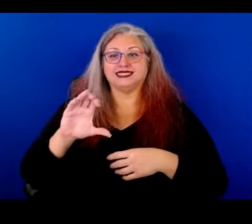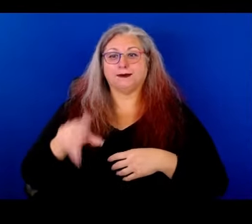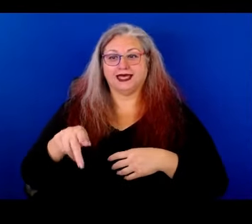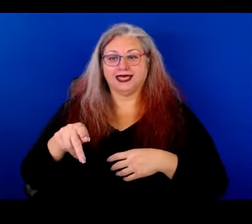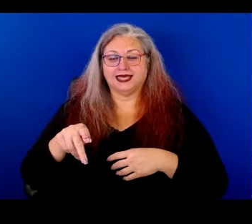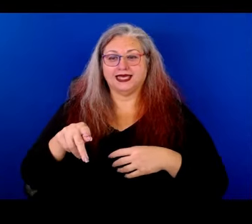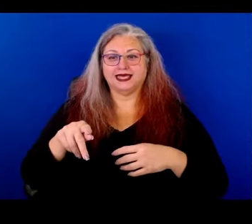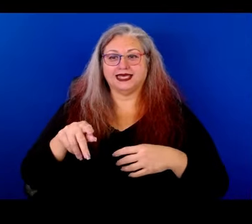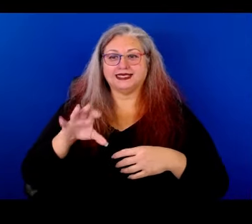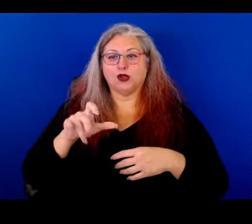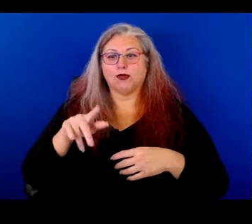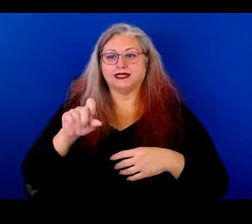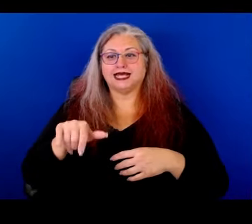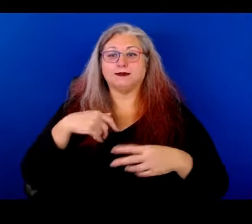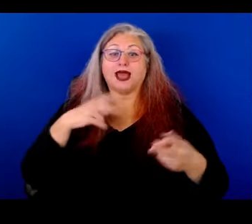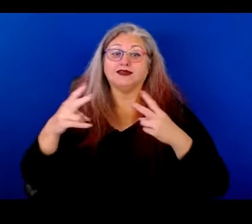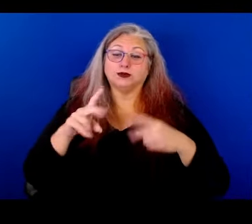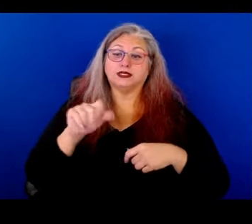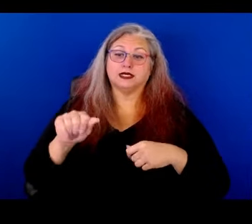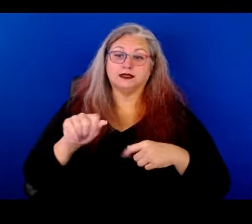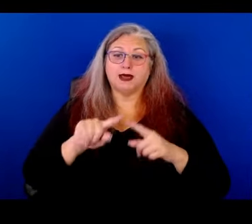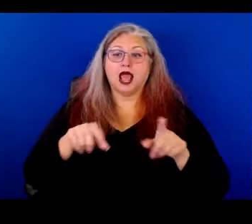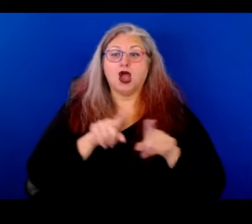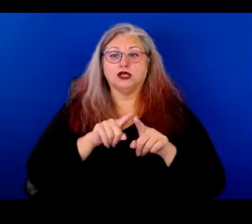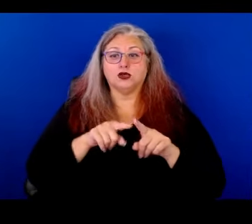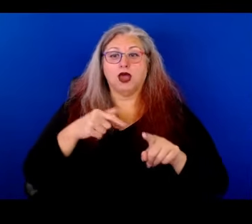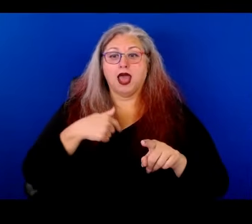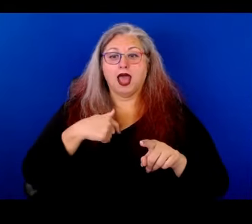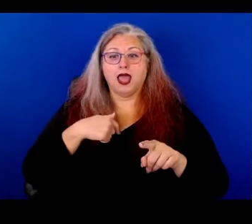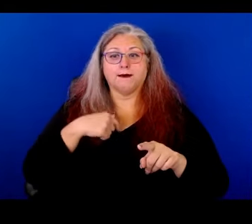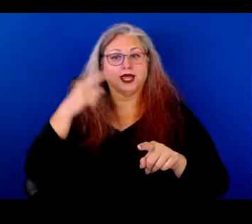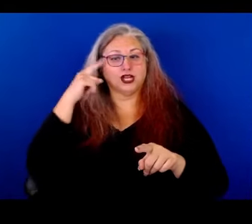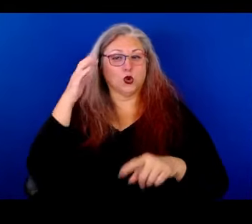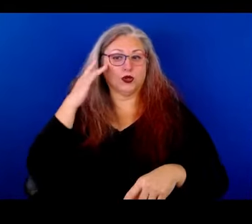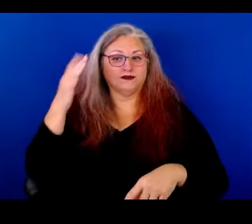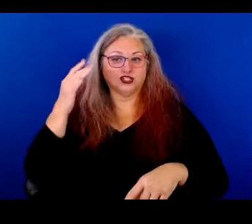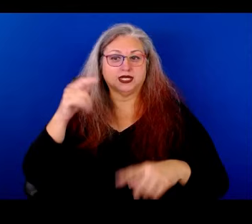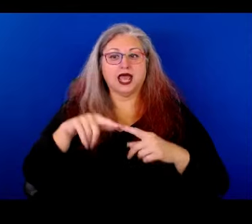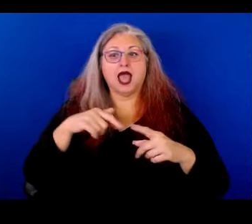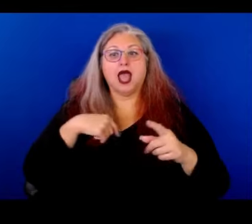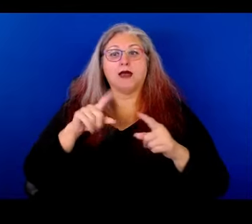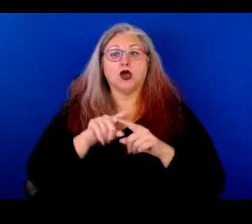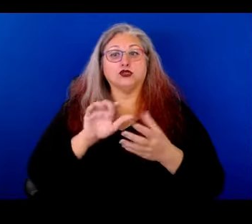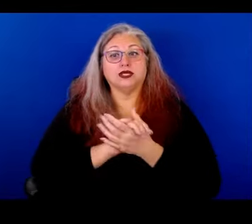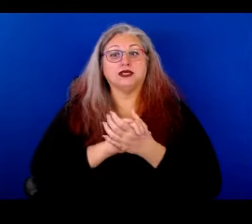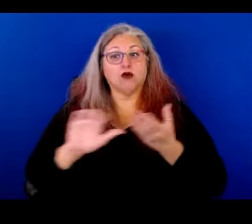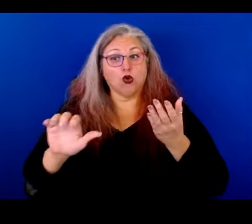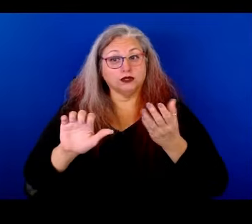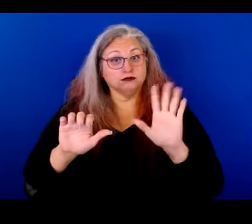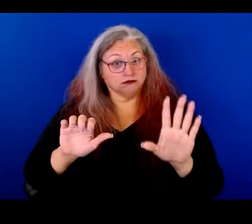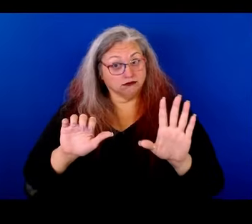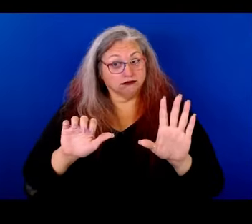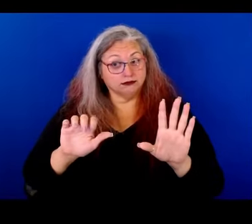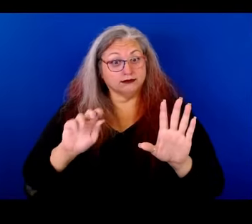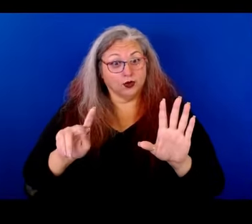have cerebral palsy, which is my visible disability, but I'm also neurodivergent. I'm also